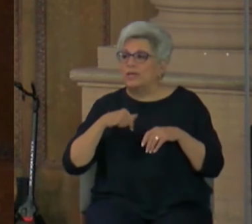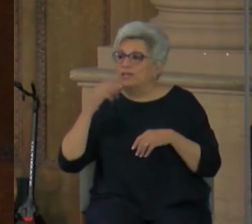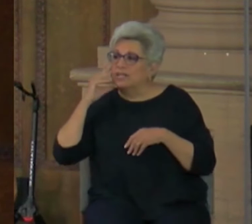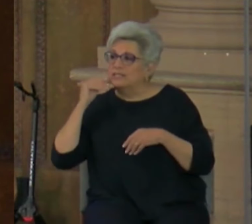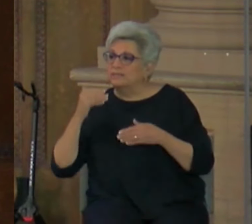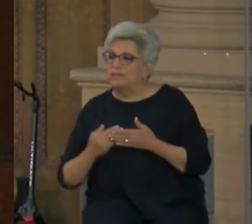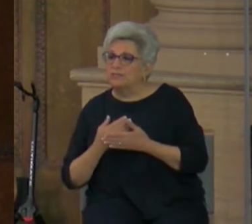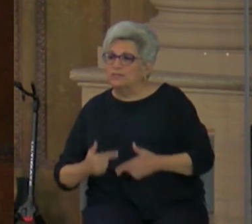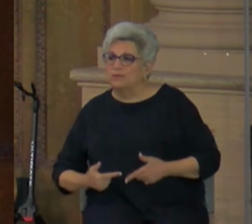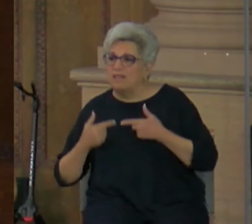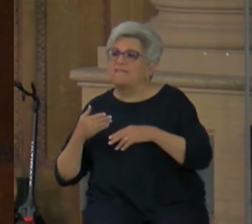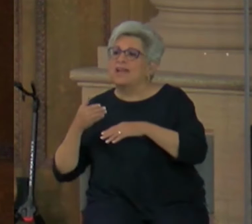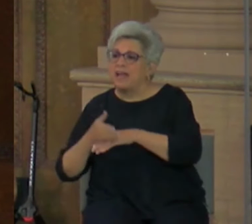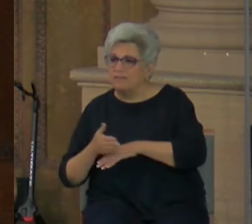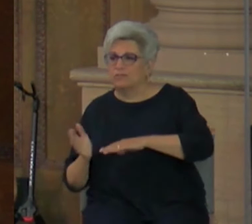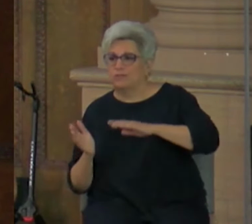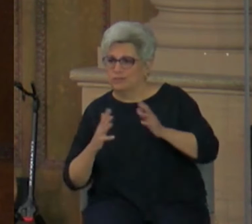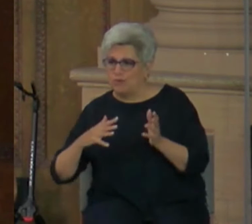of it.